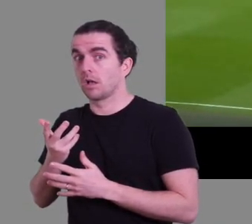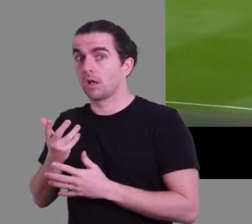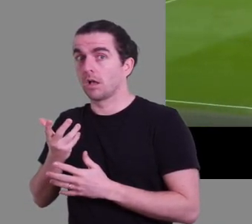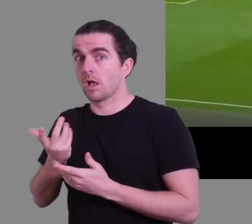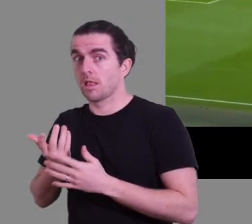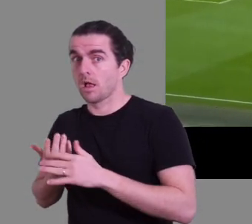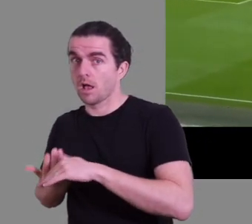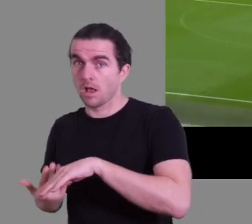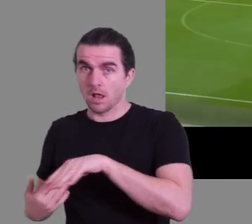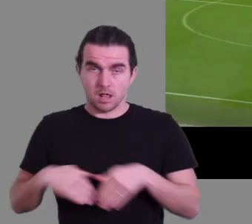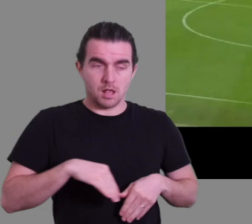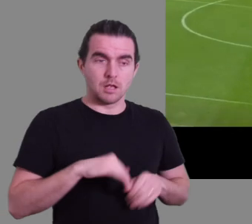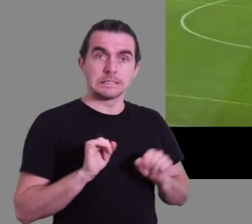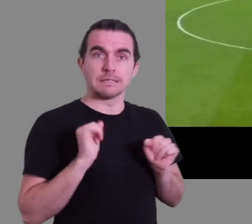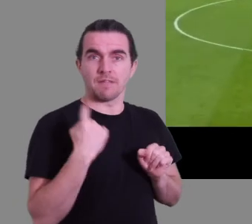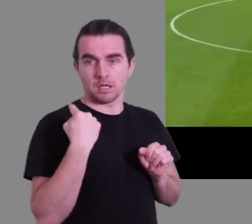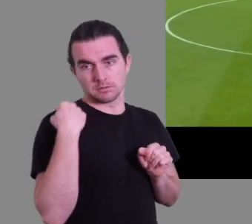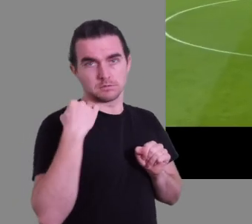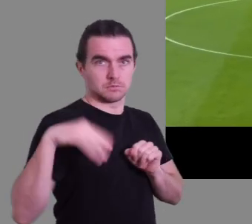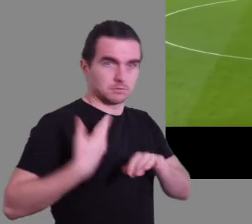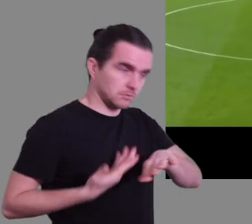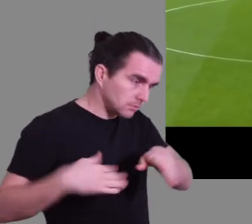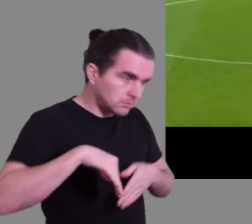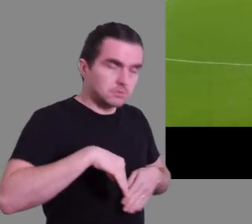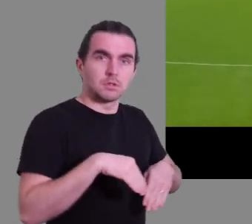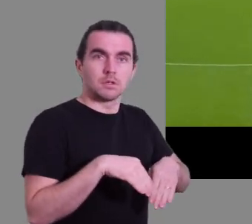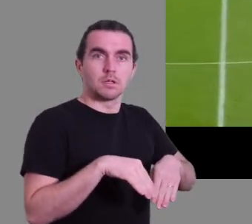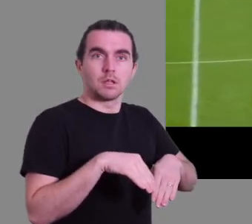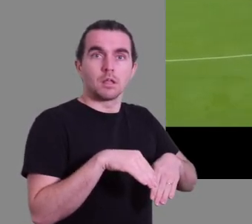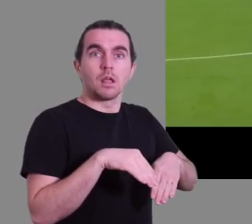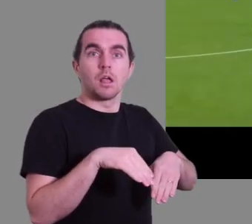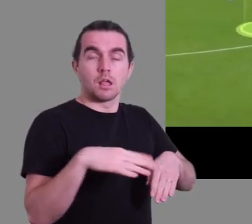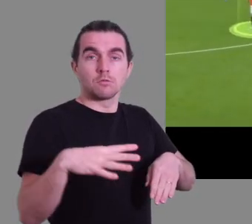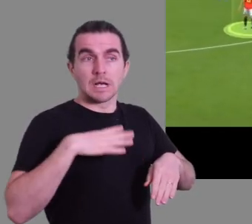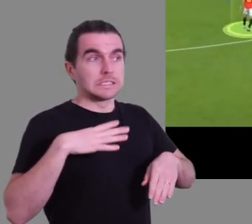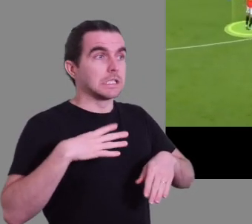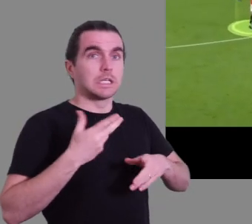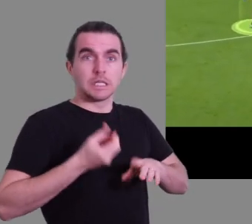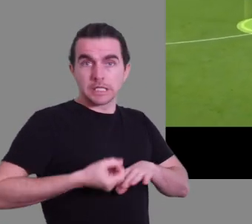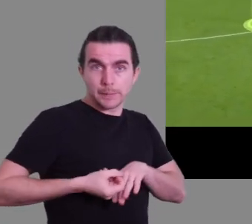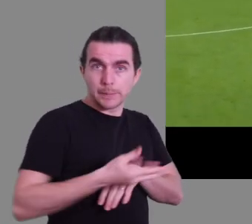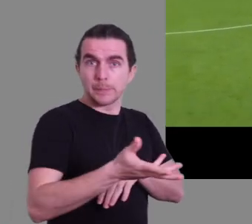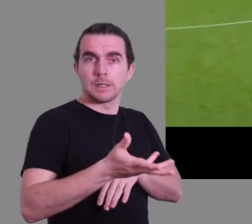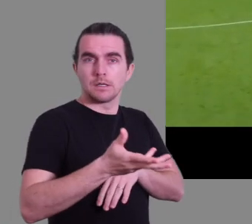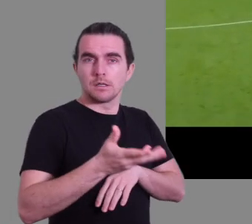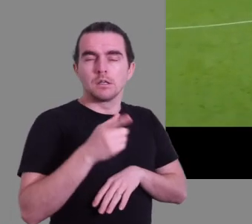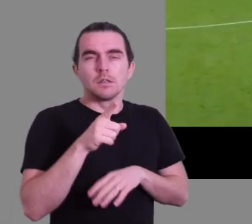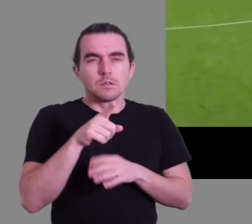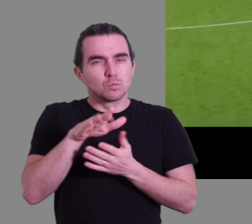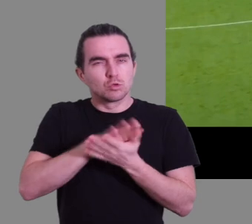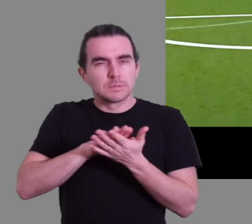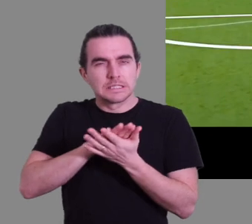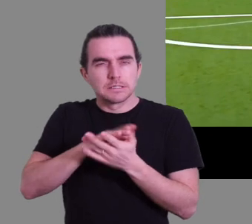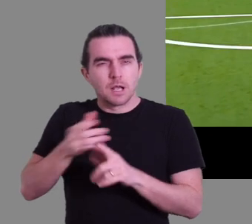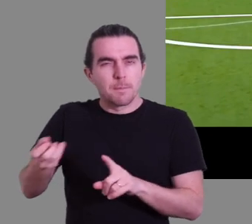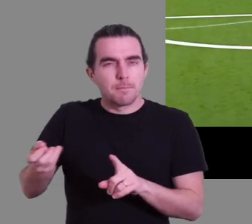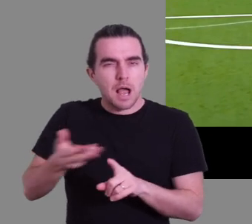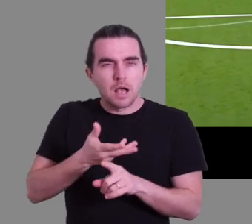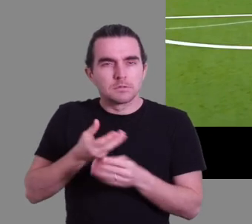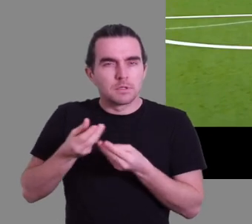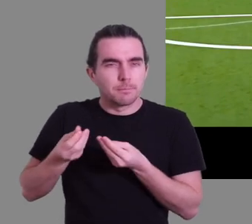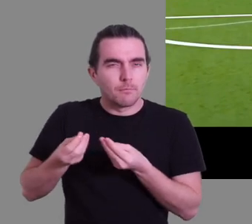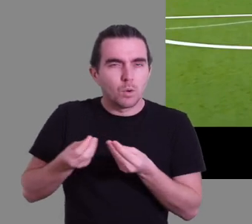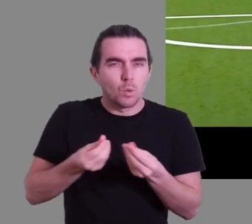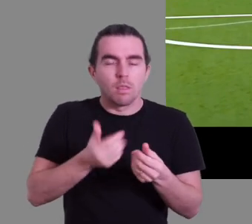goal, taking it away from the defender, and then just set it off again. What do you mean by smoothness of pass then,